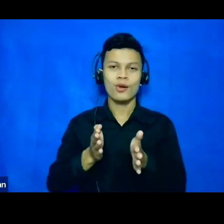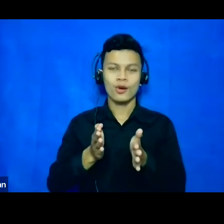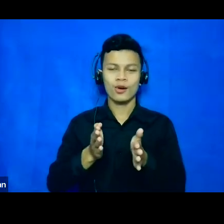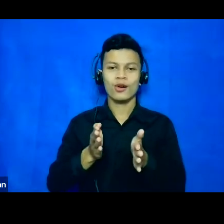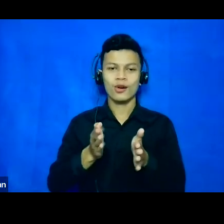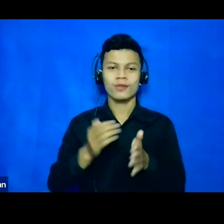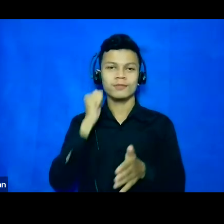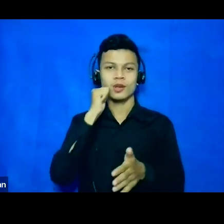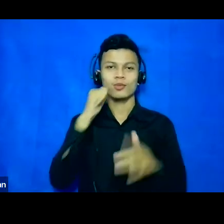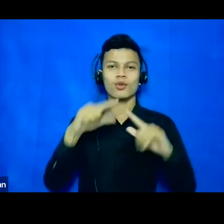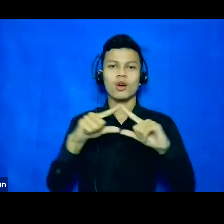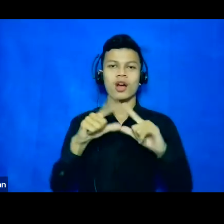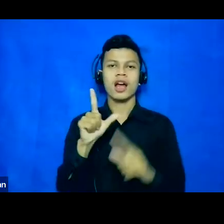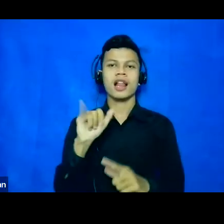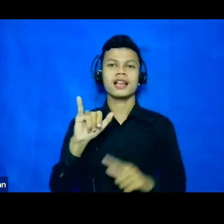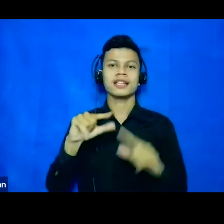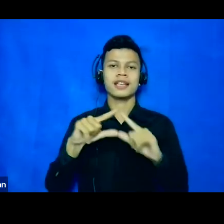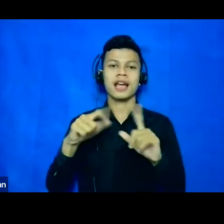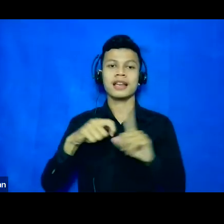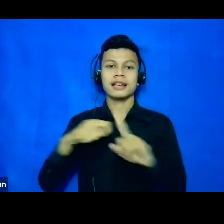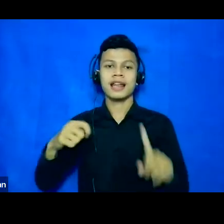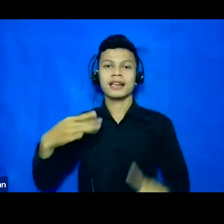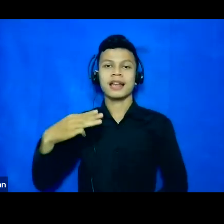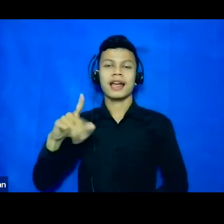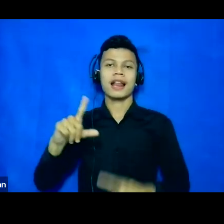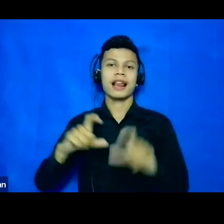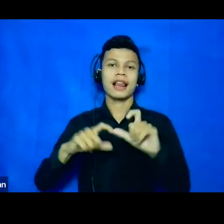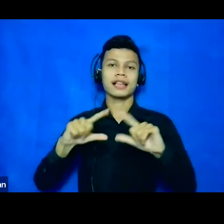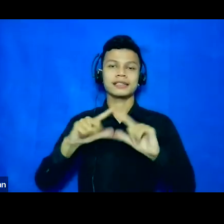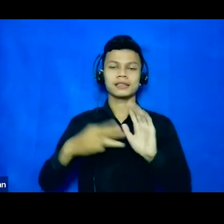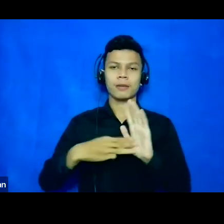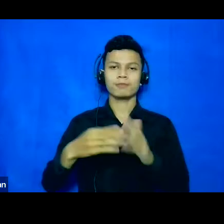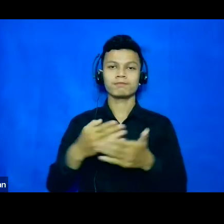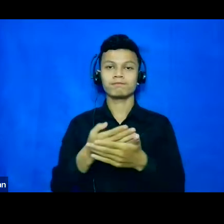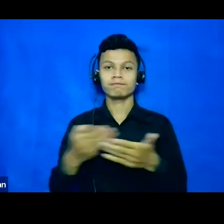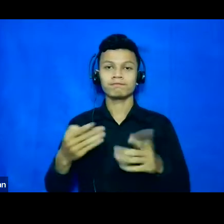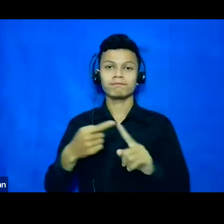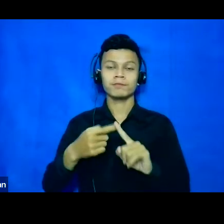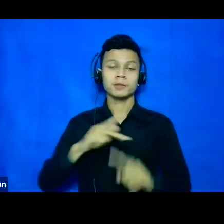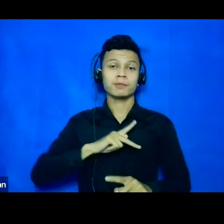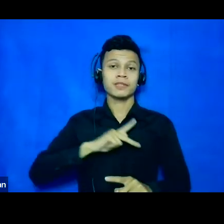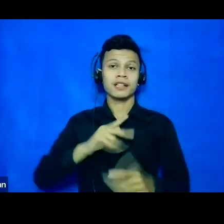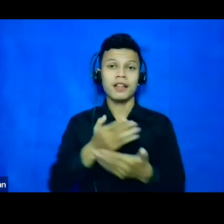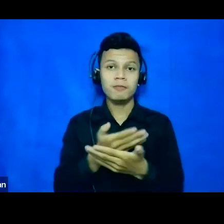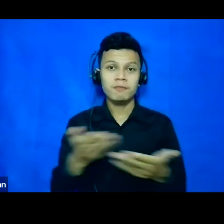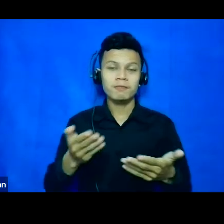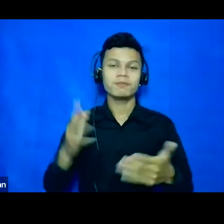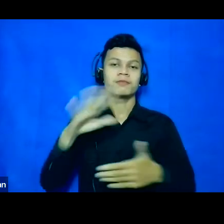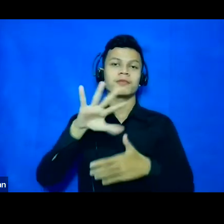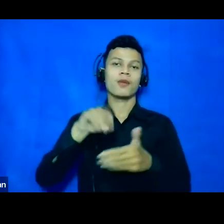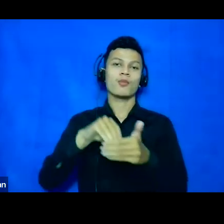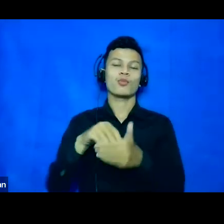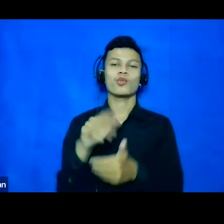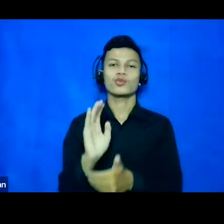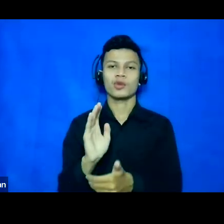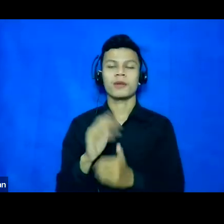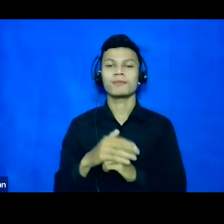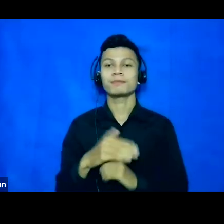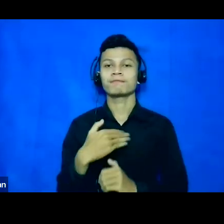to all participants who joining this webinar. I do really appreciate it.